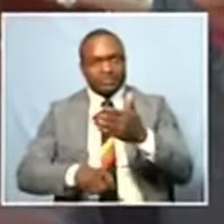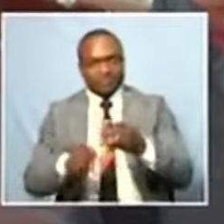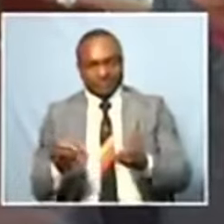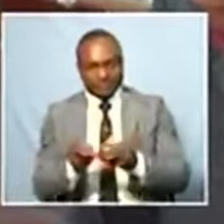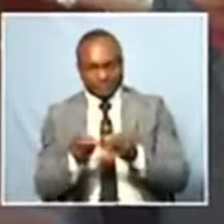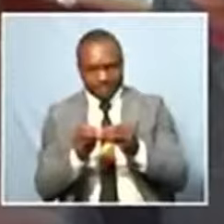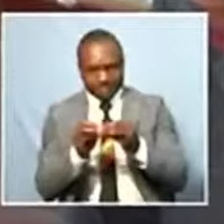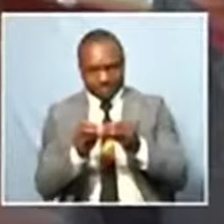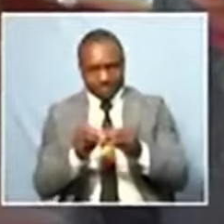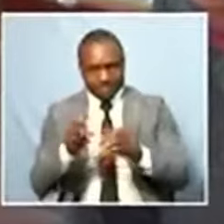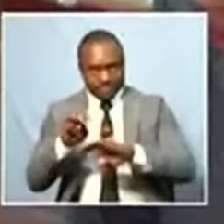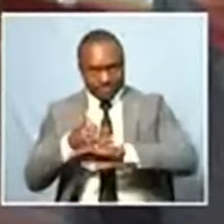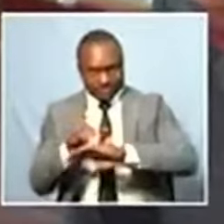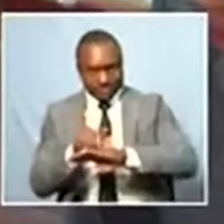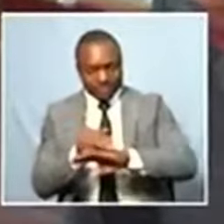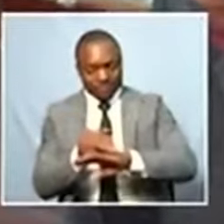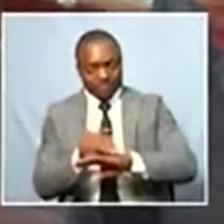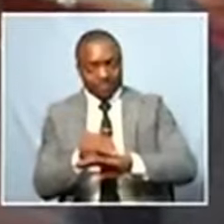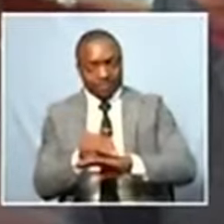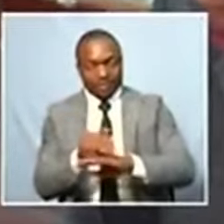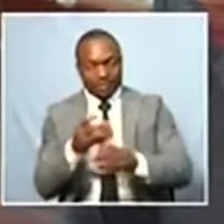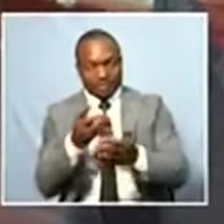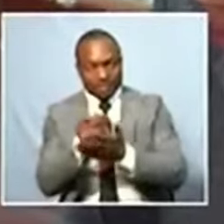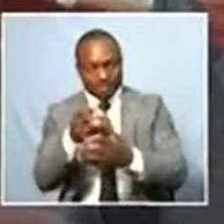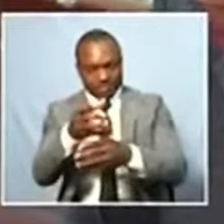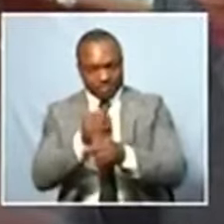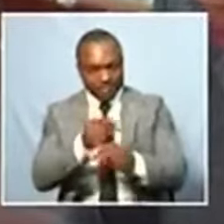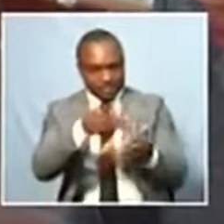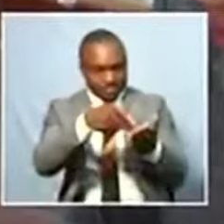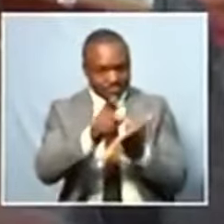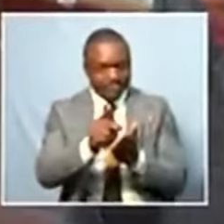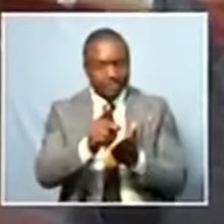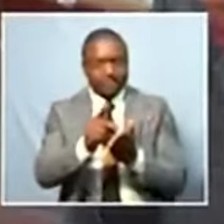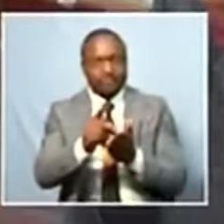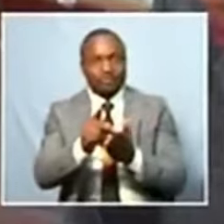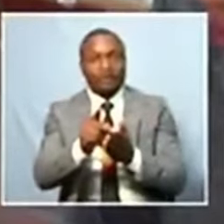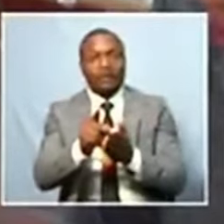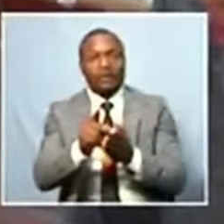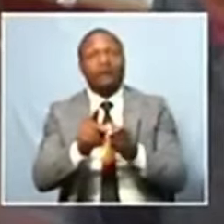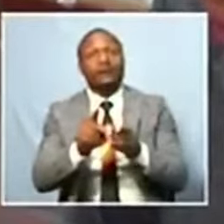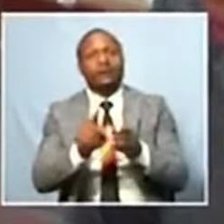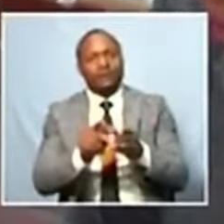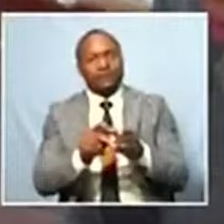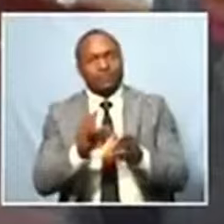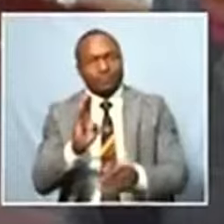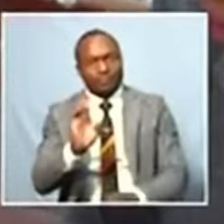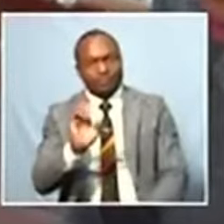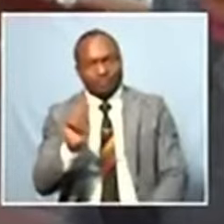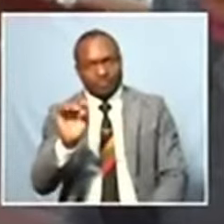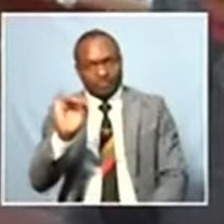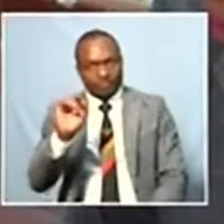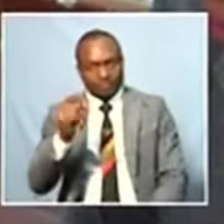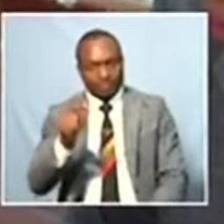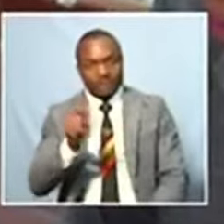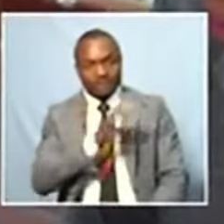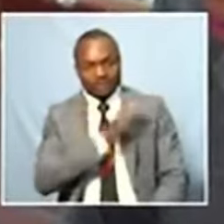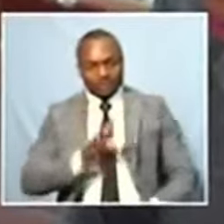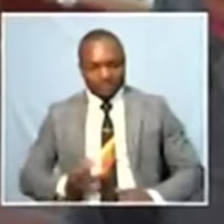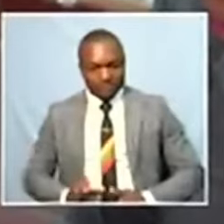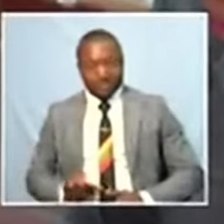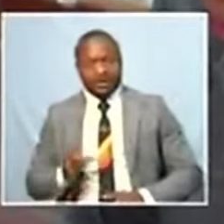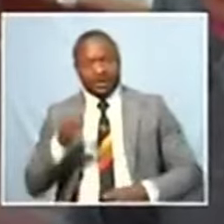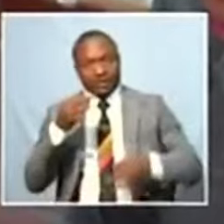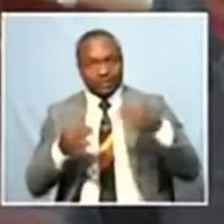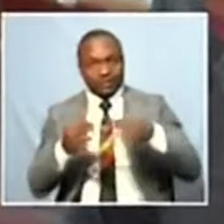gross amounts received and paid out by a betting company. So it will apply on both. If they